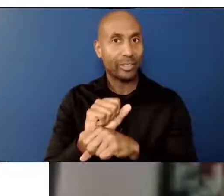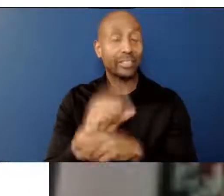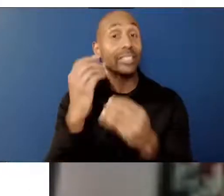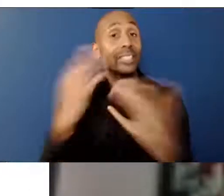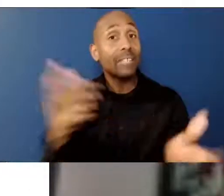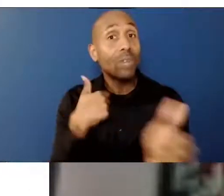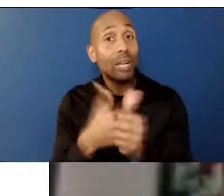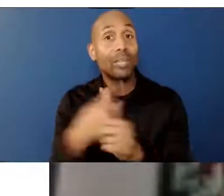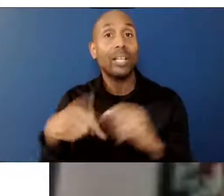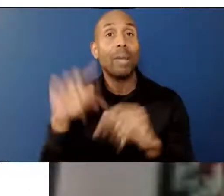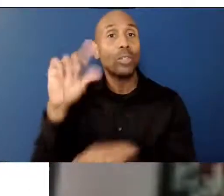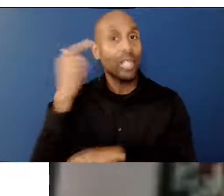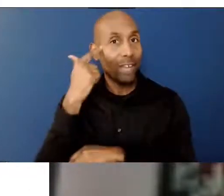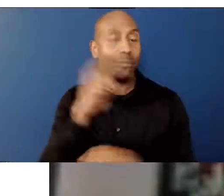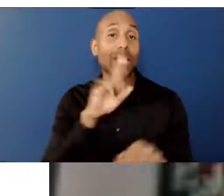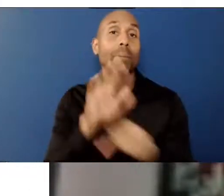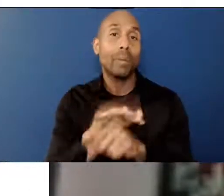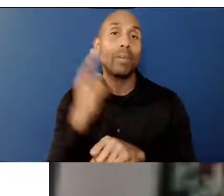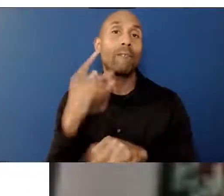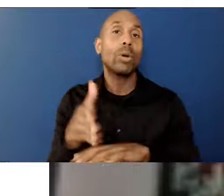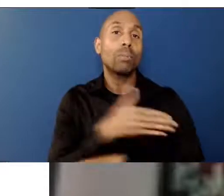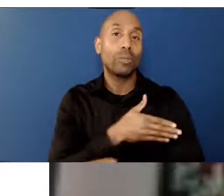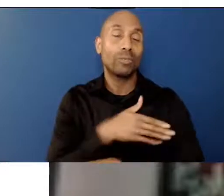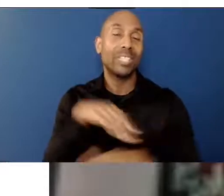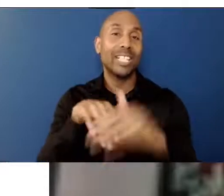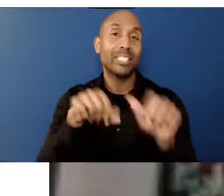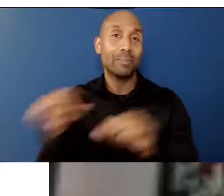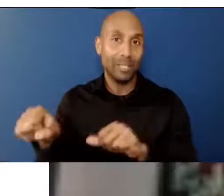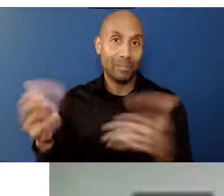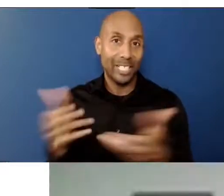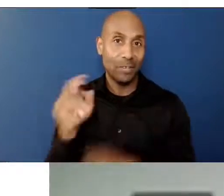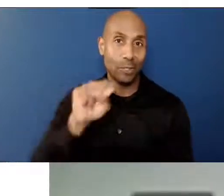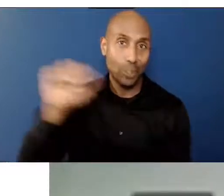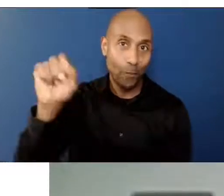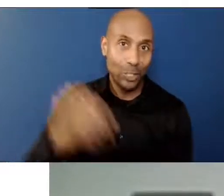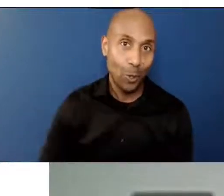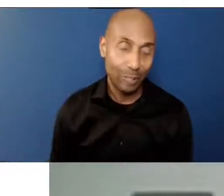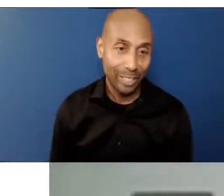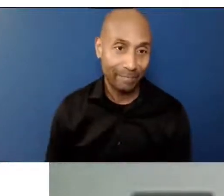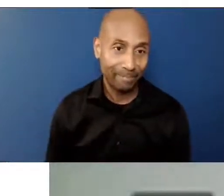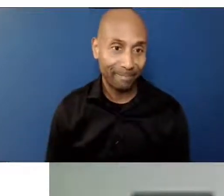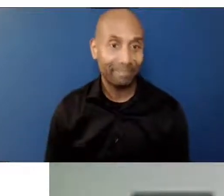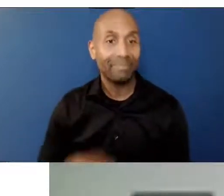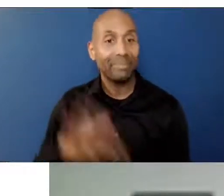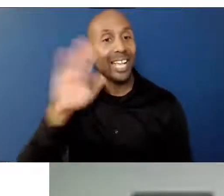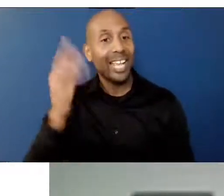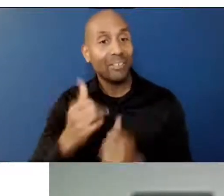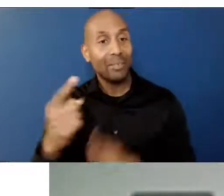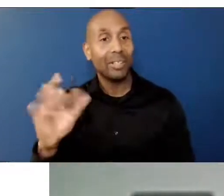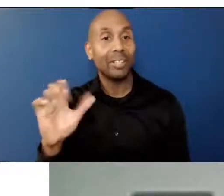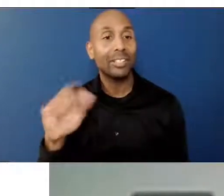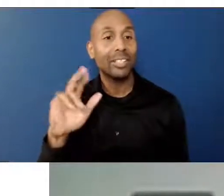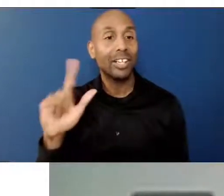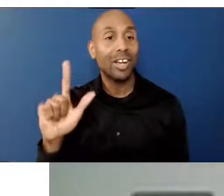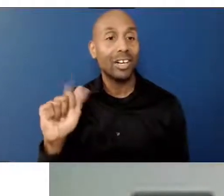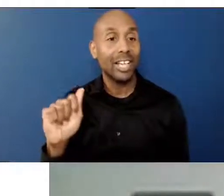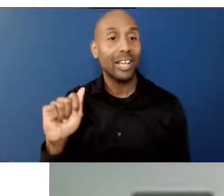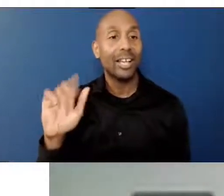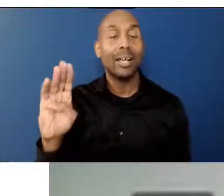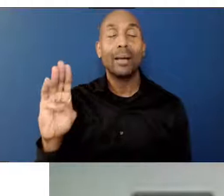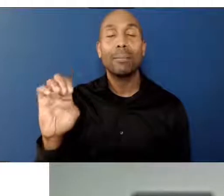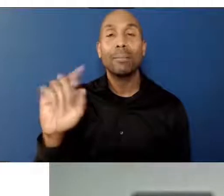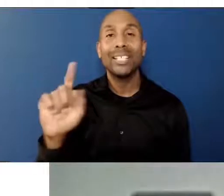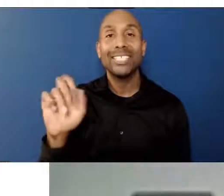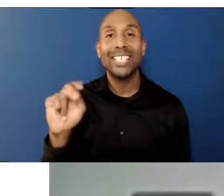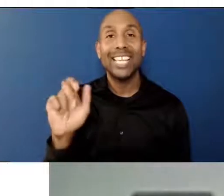improve accessibility in Nova Scotia with Nova Scotia. Hi, everyone. I'm Carla Bezanson, and I'm the Program